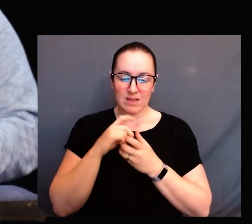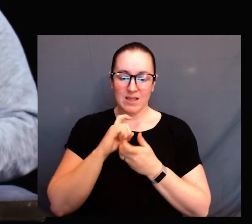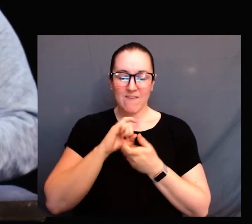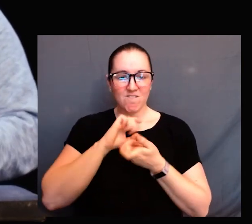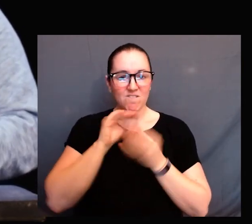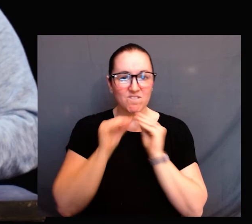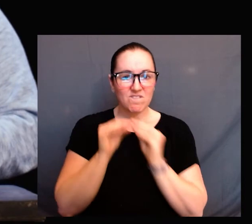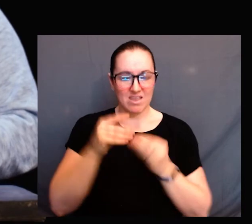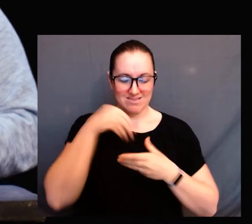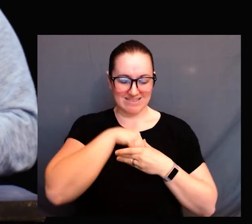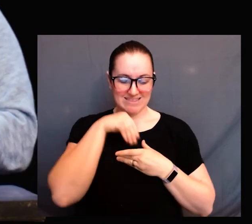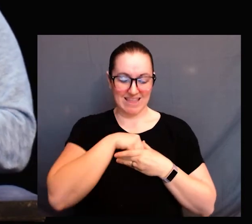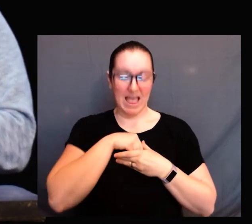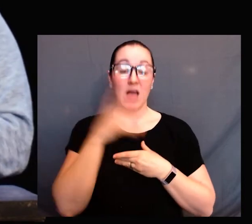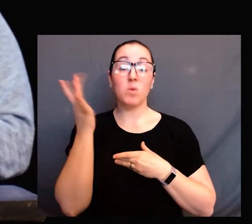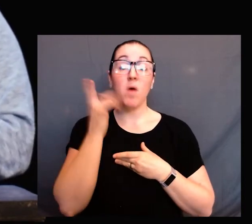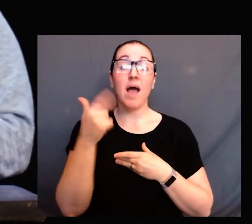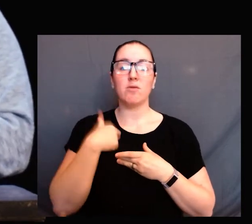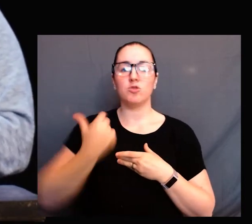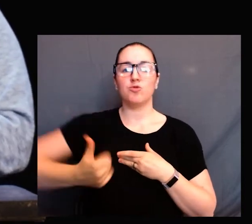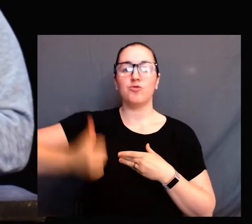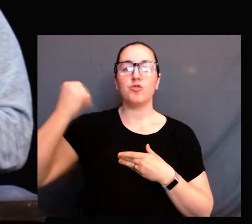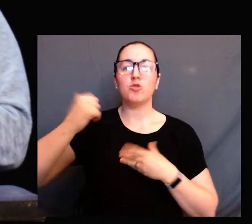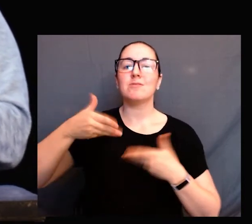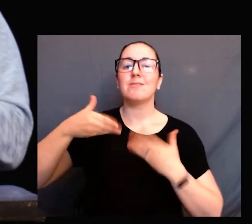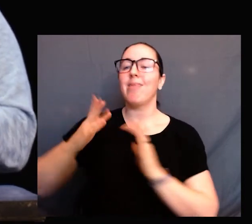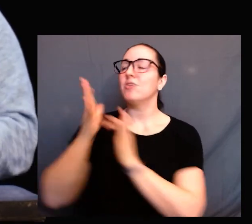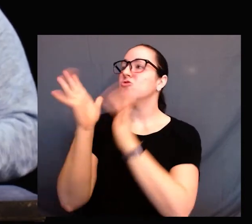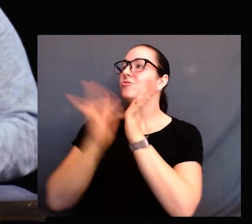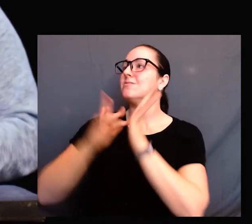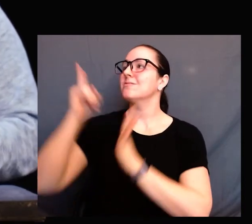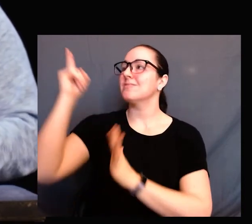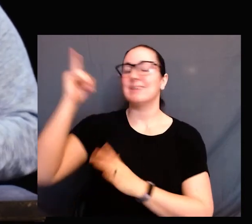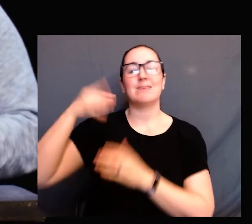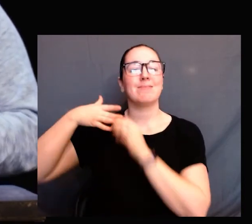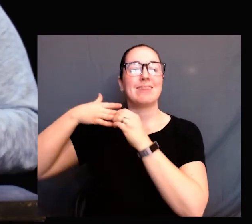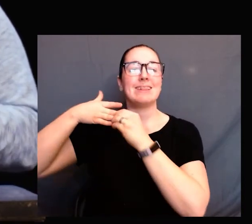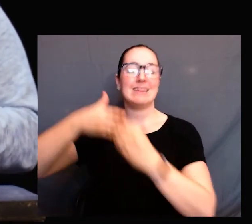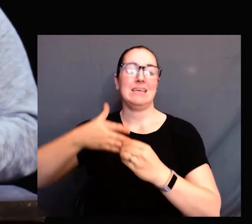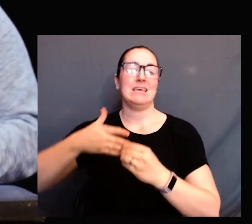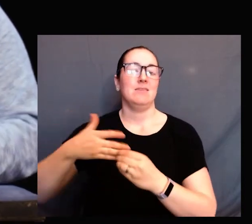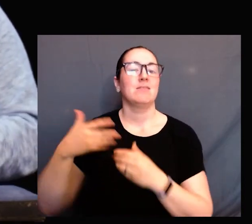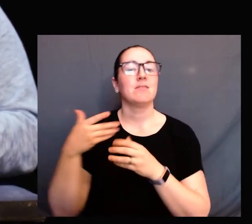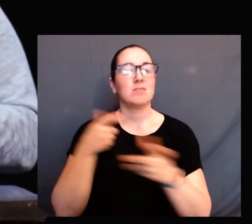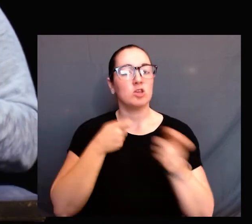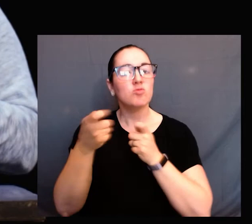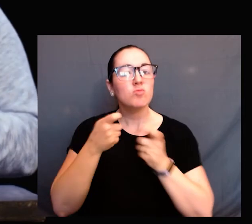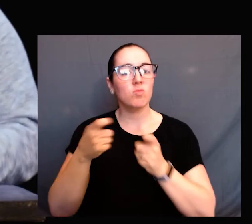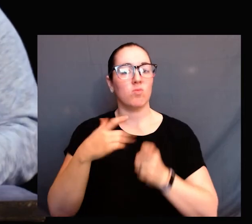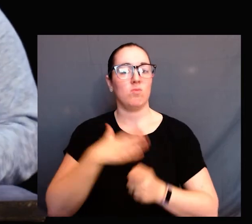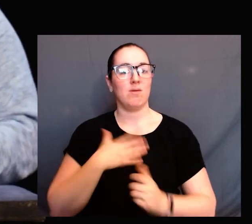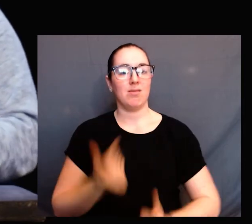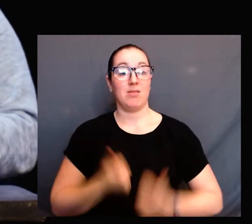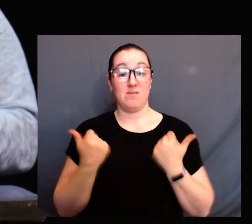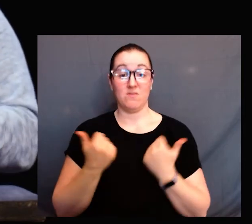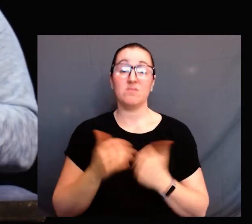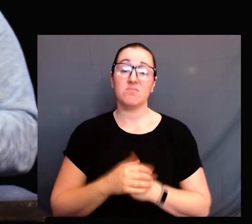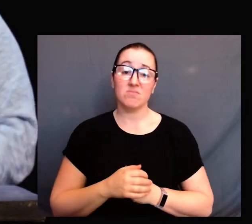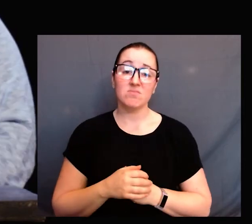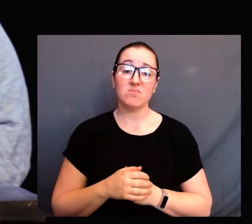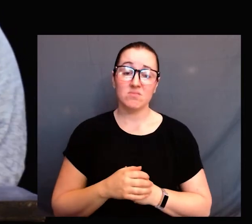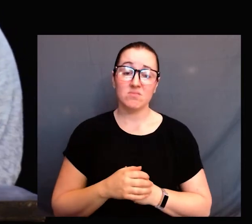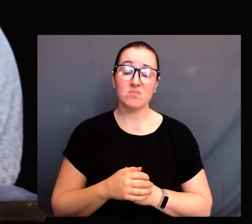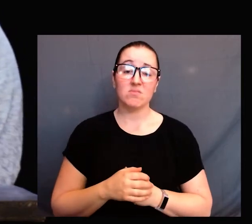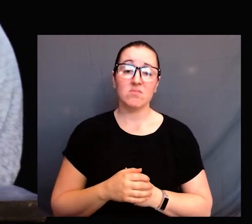the inside because I refused to let Jesus lead and control